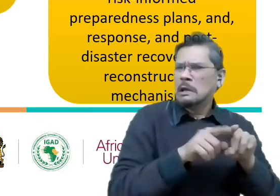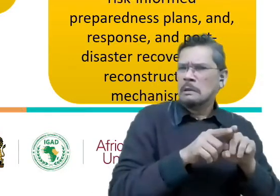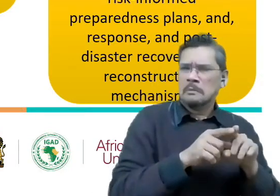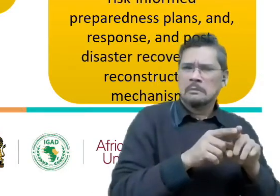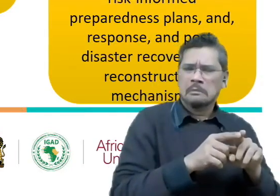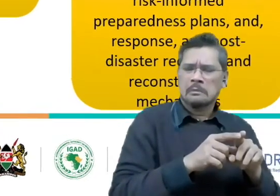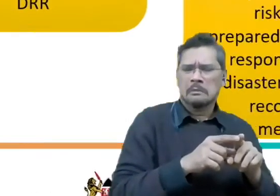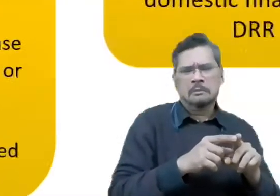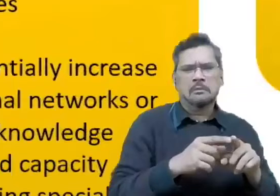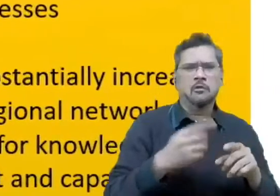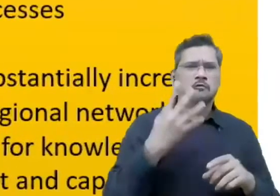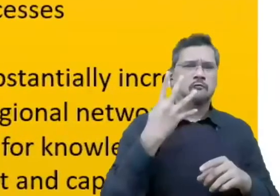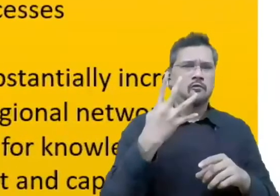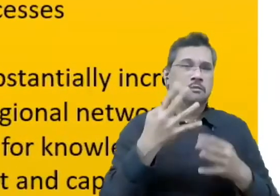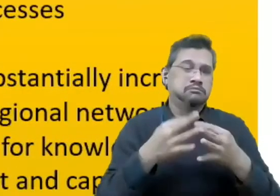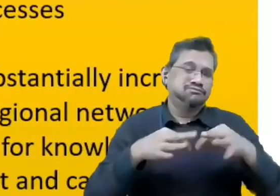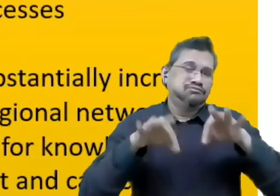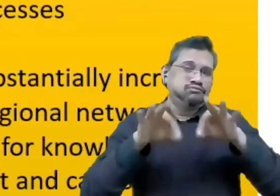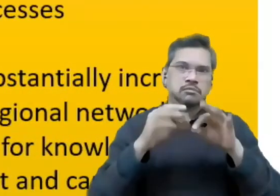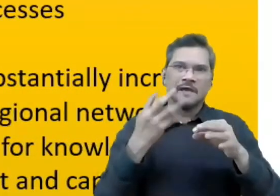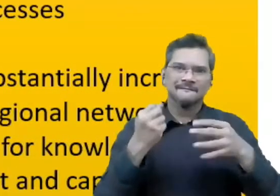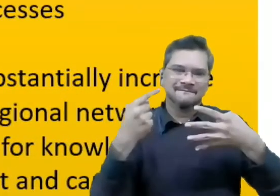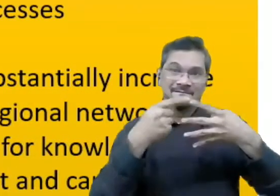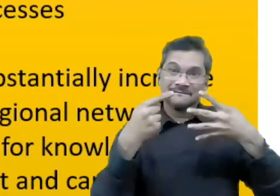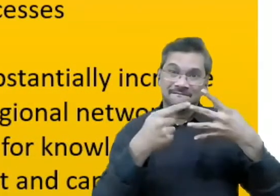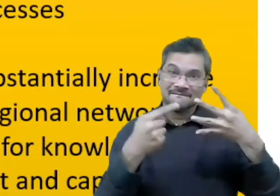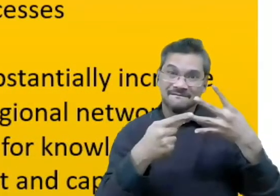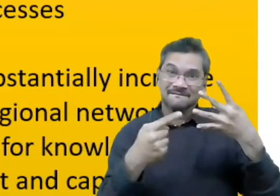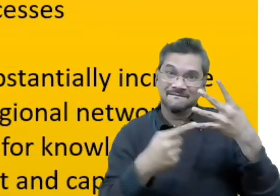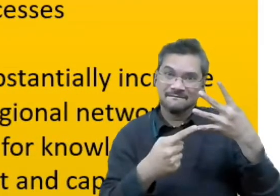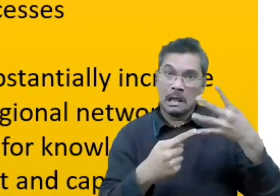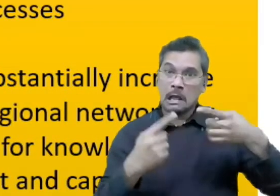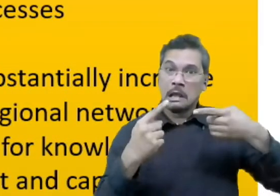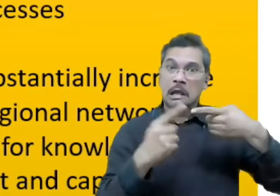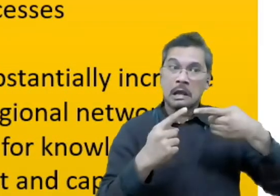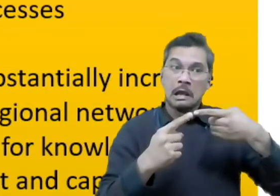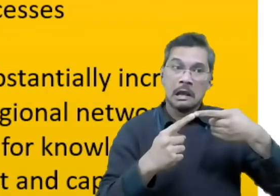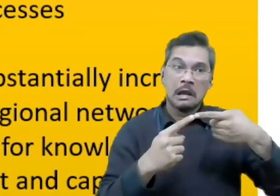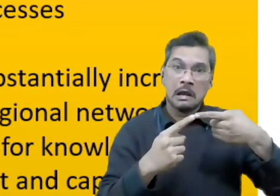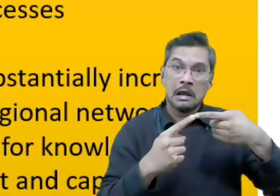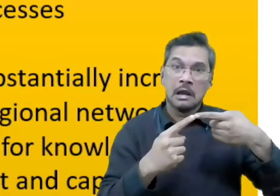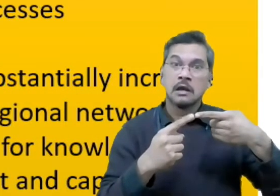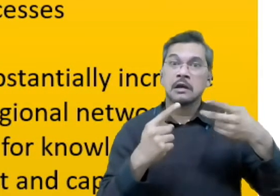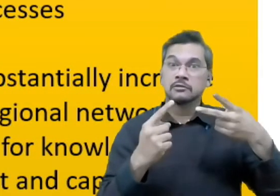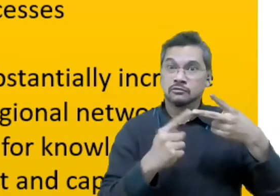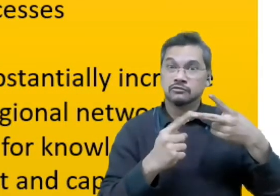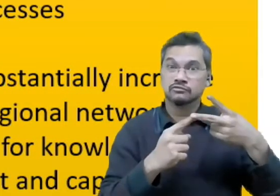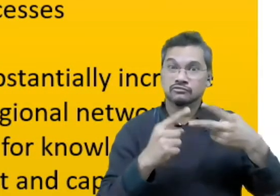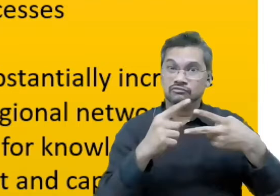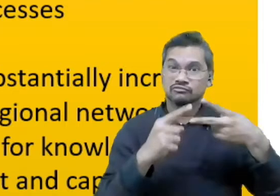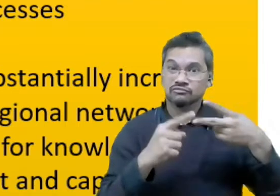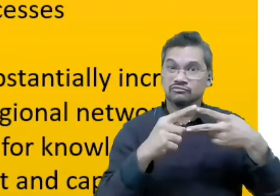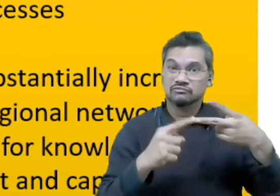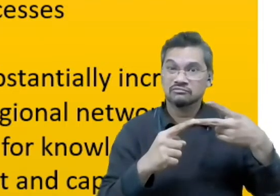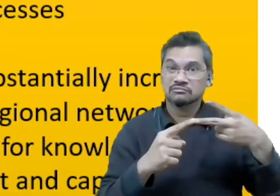with the POA additional target 1, and priority 2, which also correspond